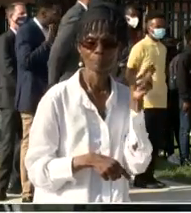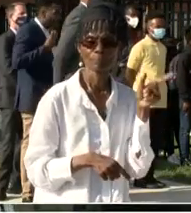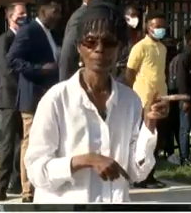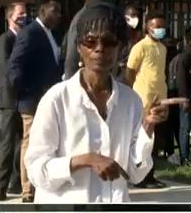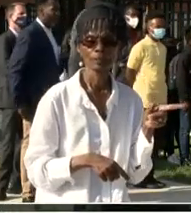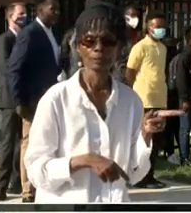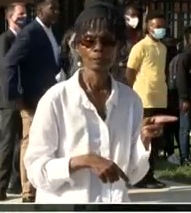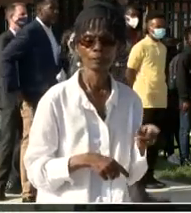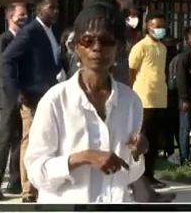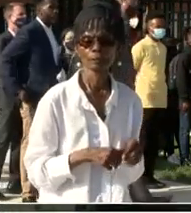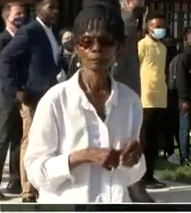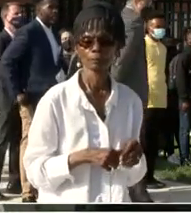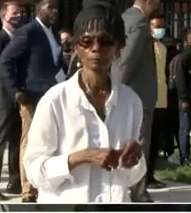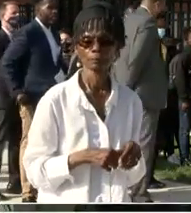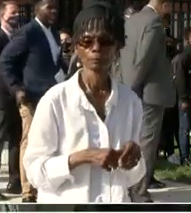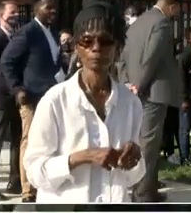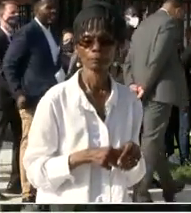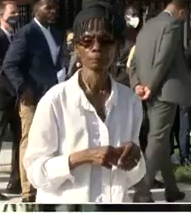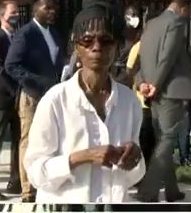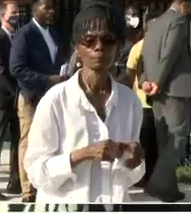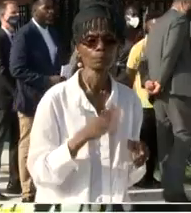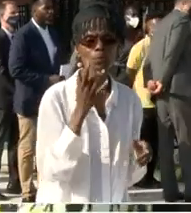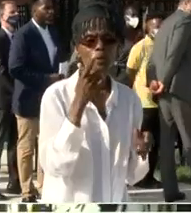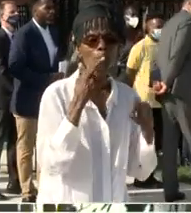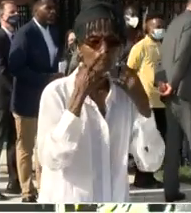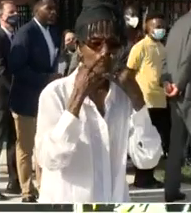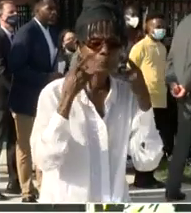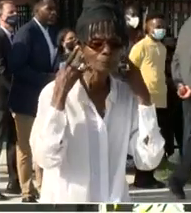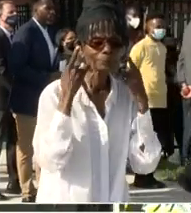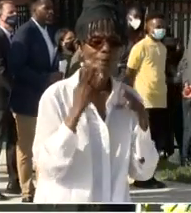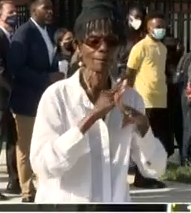didn't even recognize you with the mask. Go ahead. So basically, how